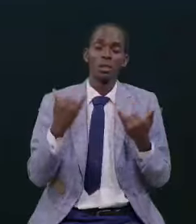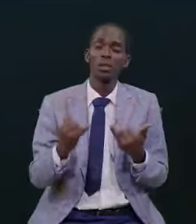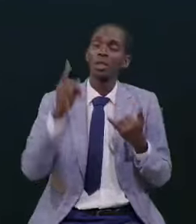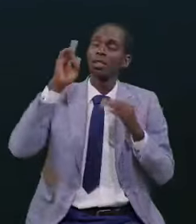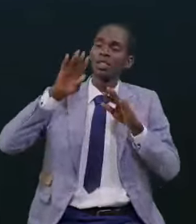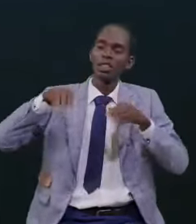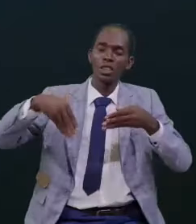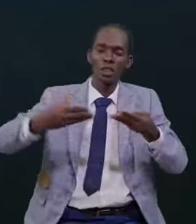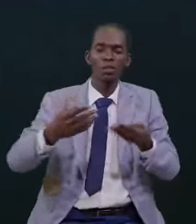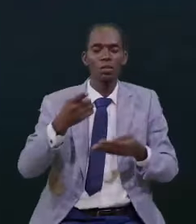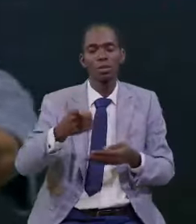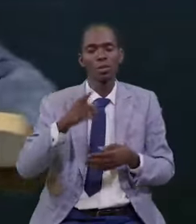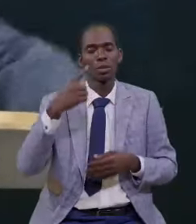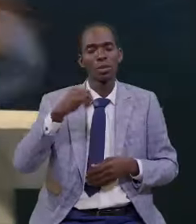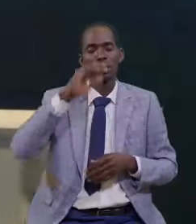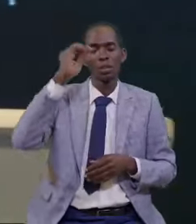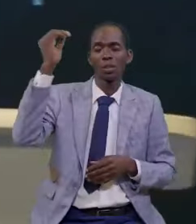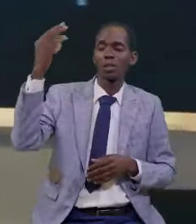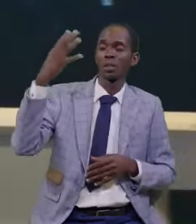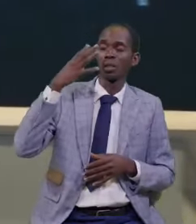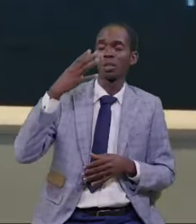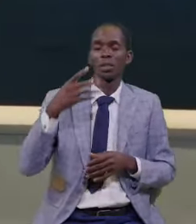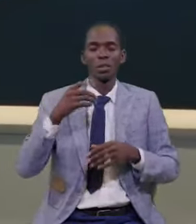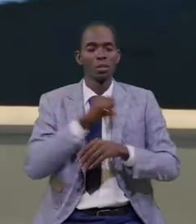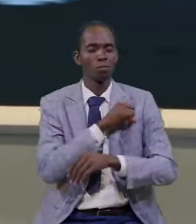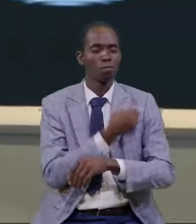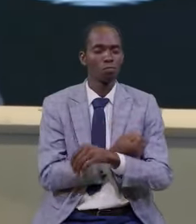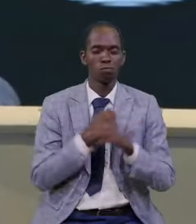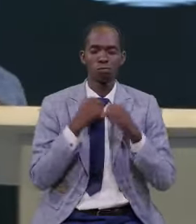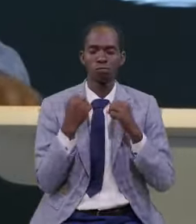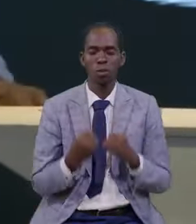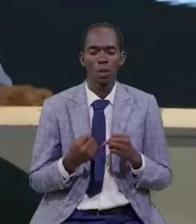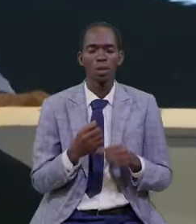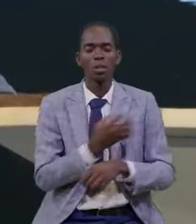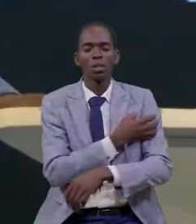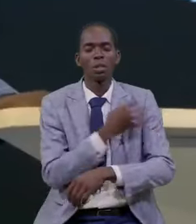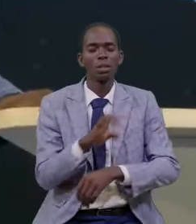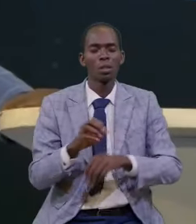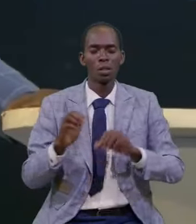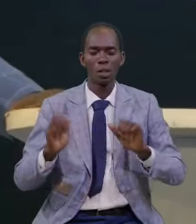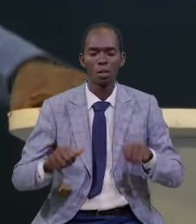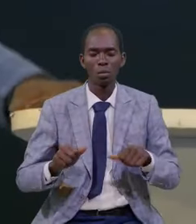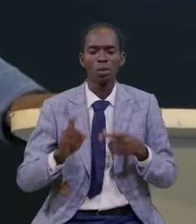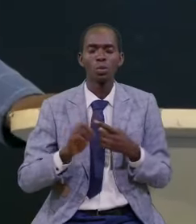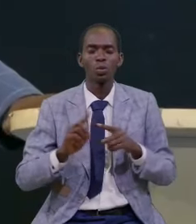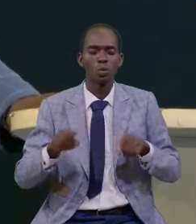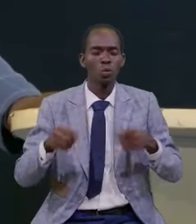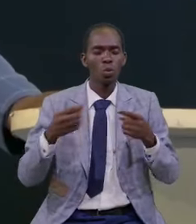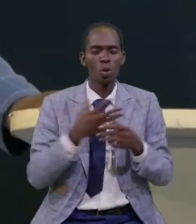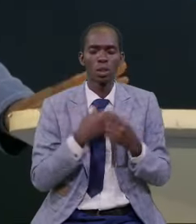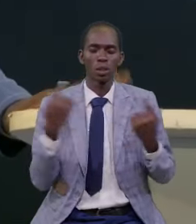and the strength, and he gives you the enablement to go and sin no more.